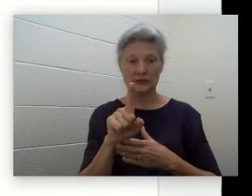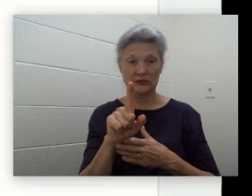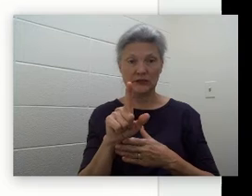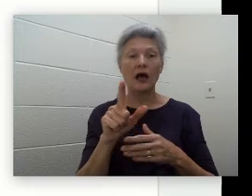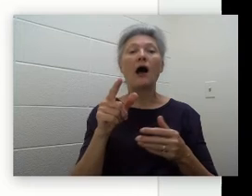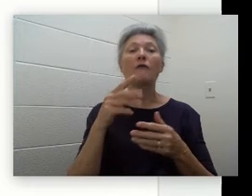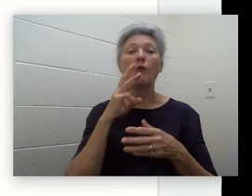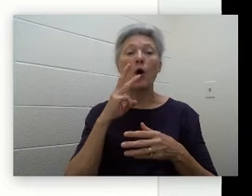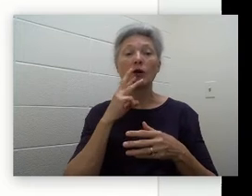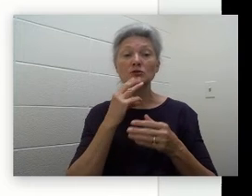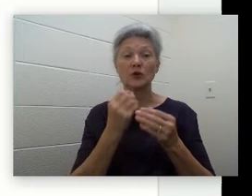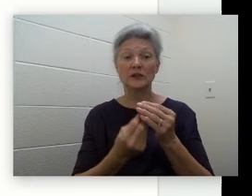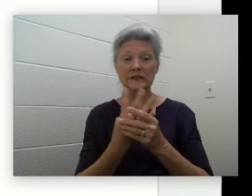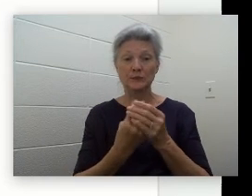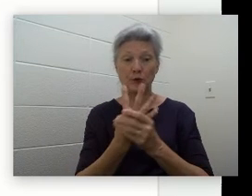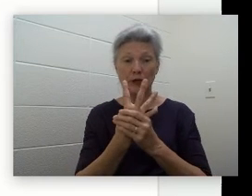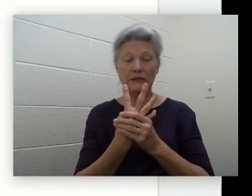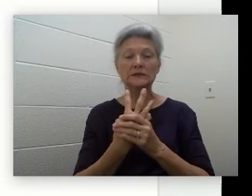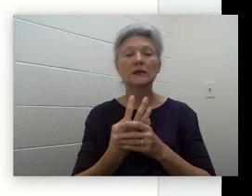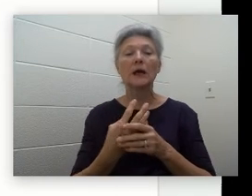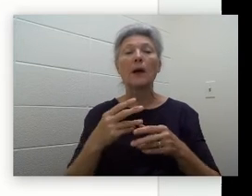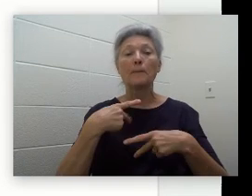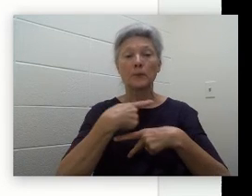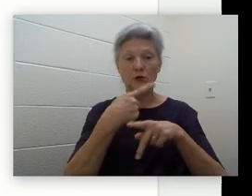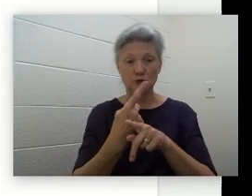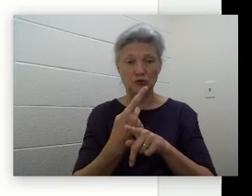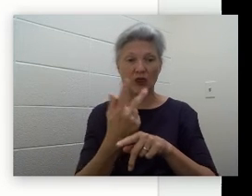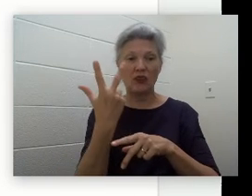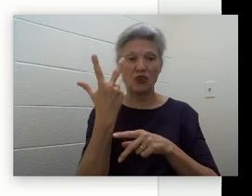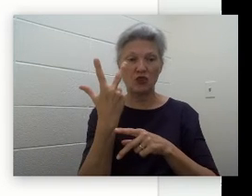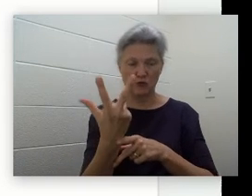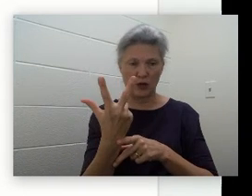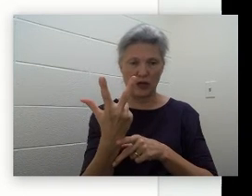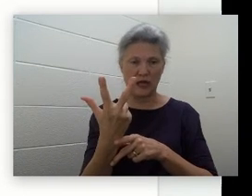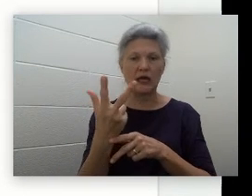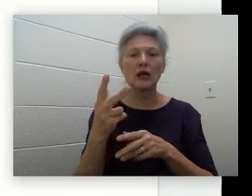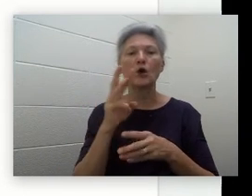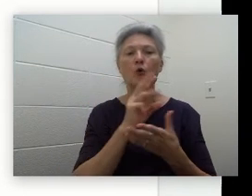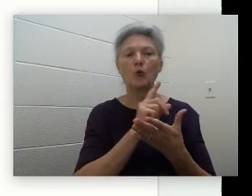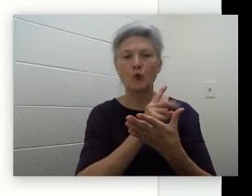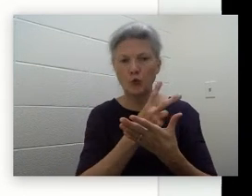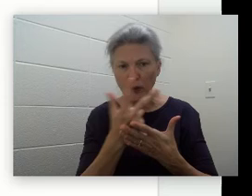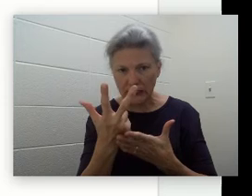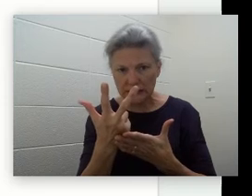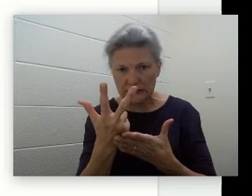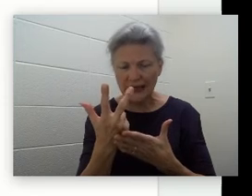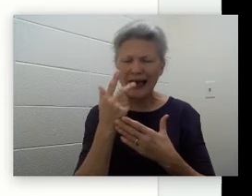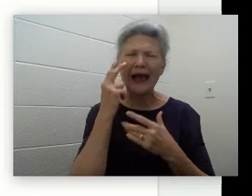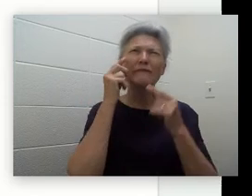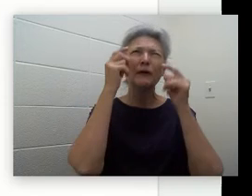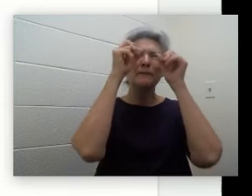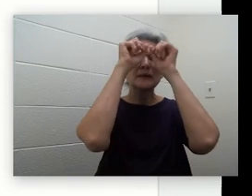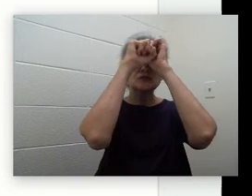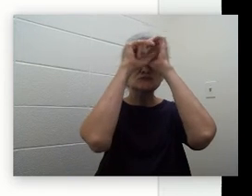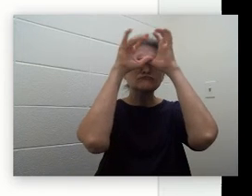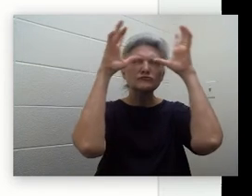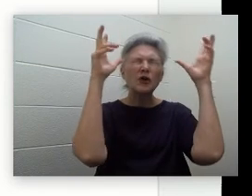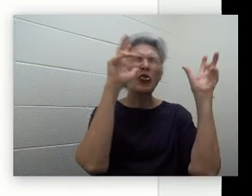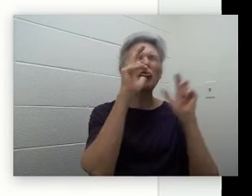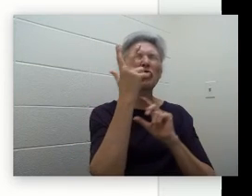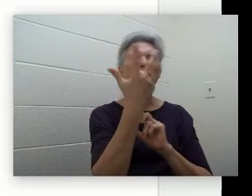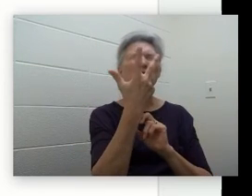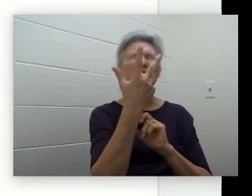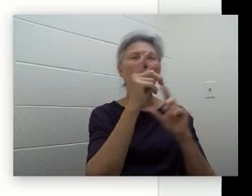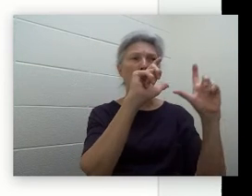3 weeks? As I read through that problem, in my brain, I have a picture of 3 groups. In each group, we